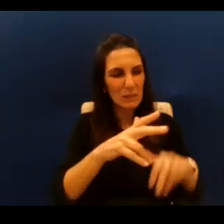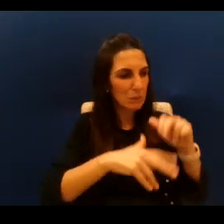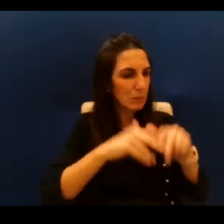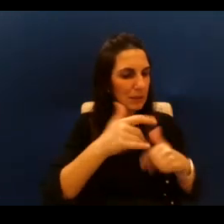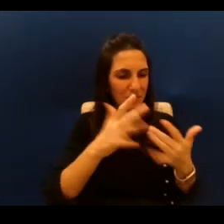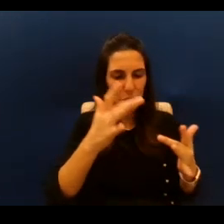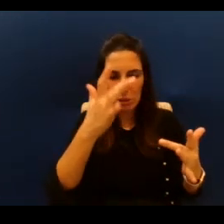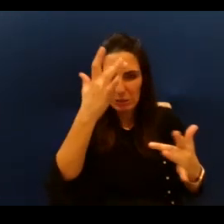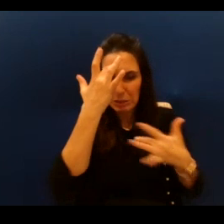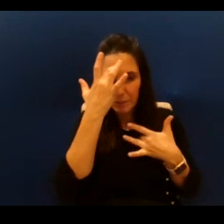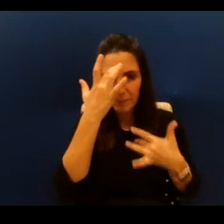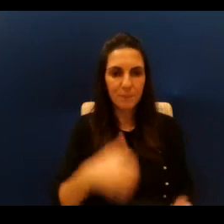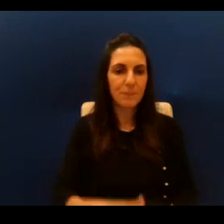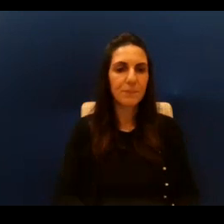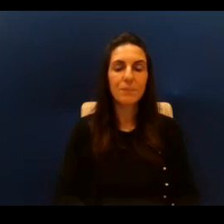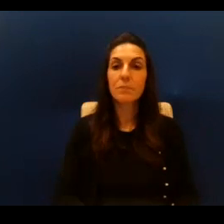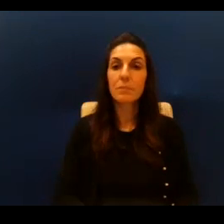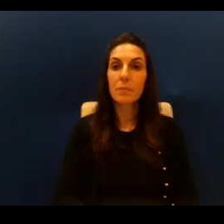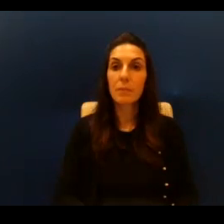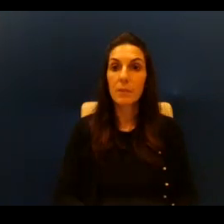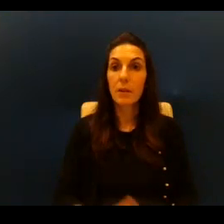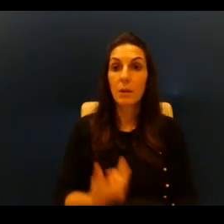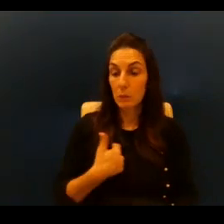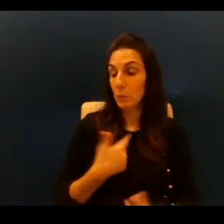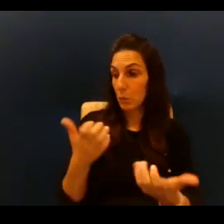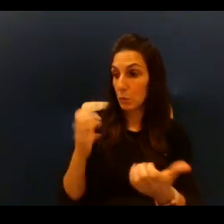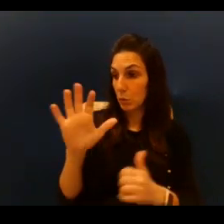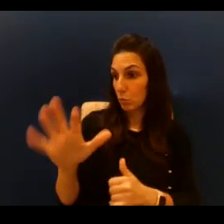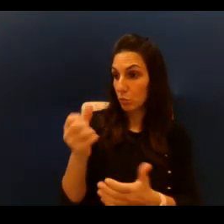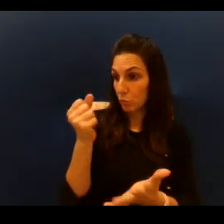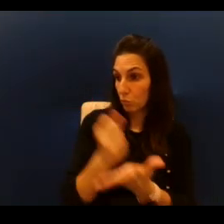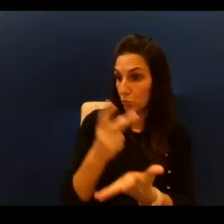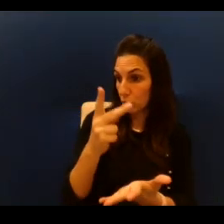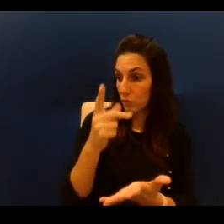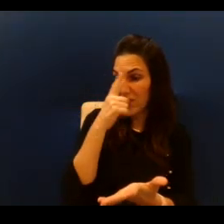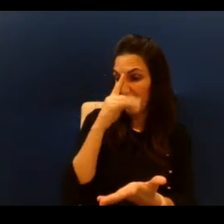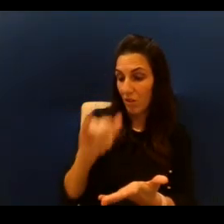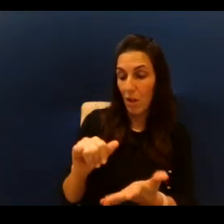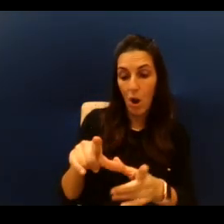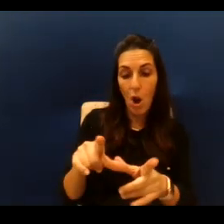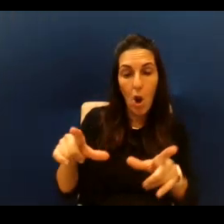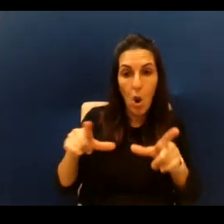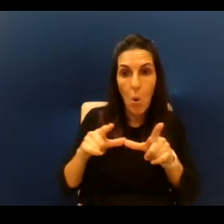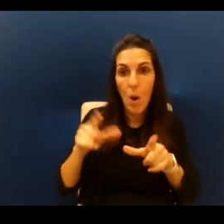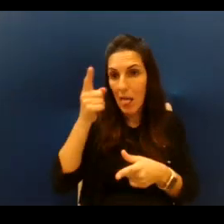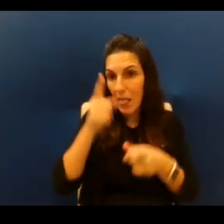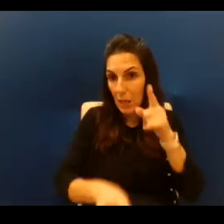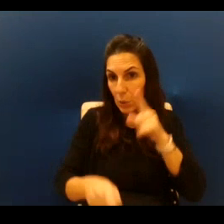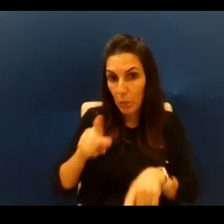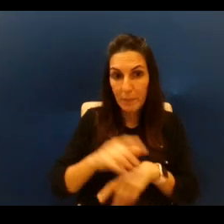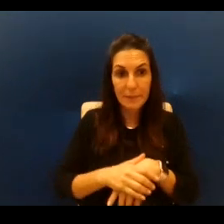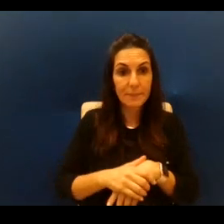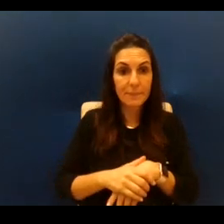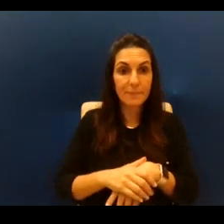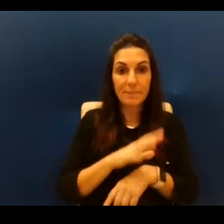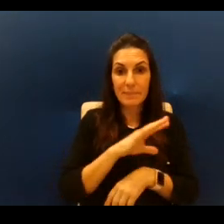We are just seeking your approval for the interlocal agreement. And again, this is